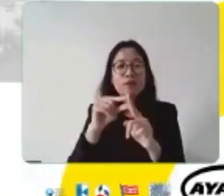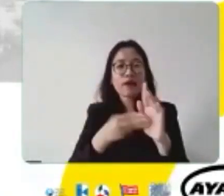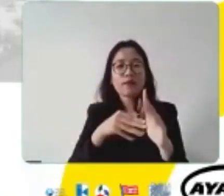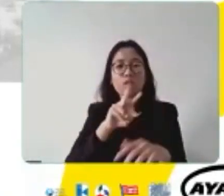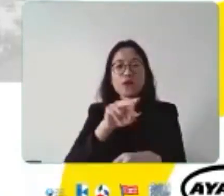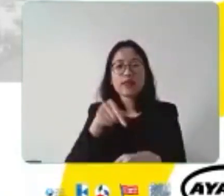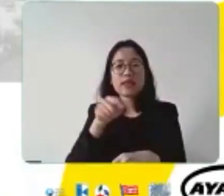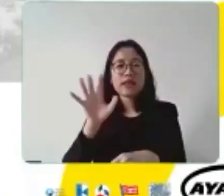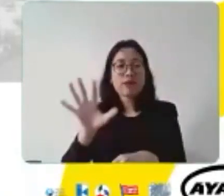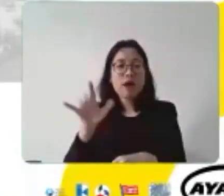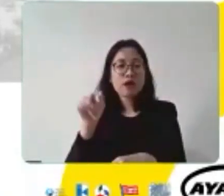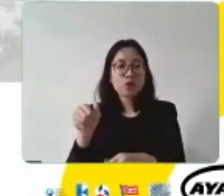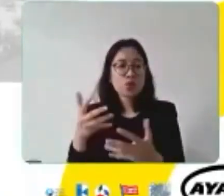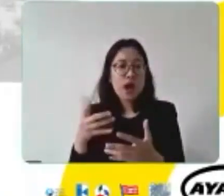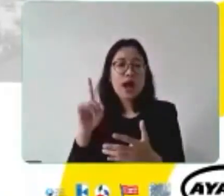thickness